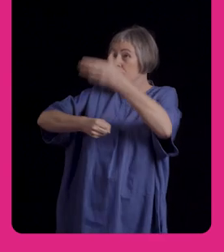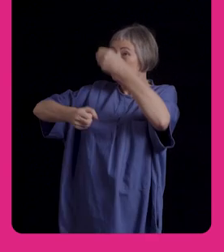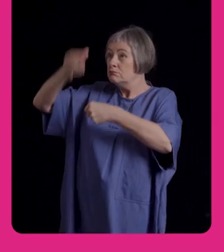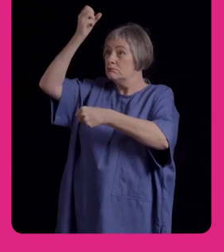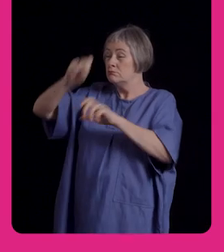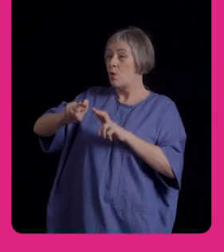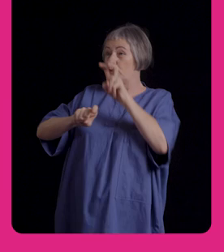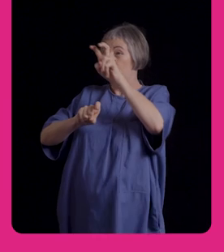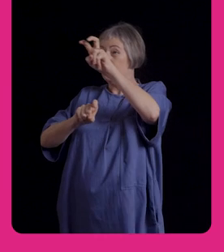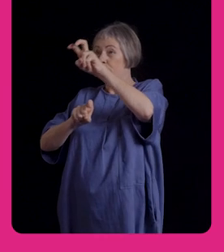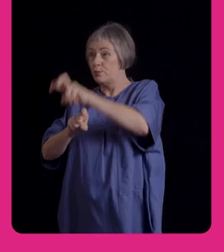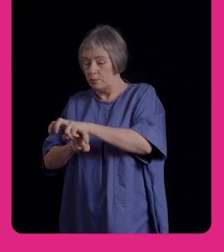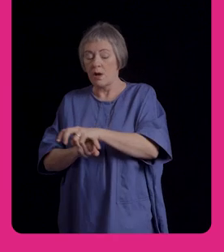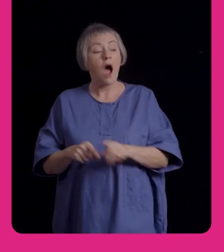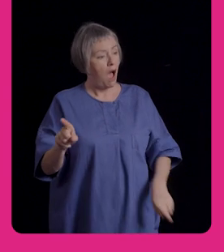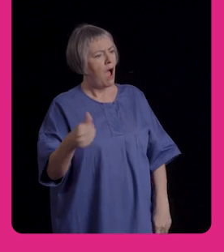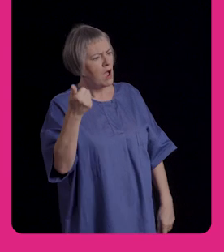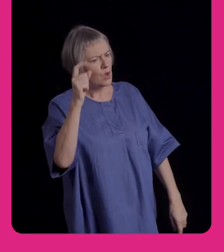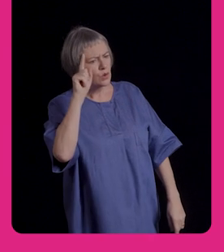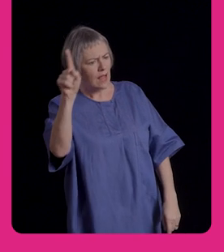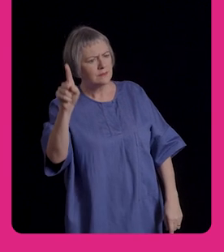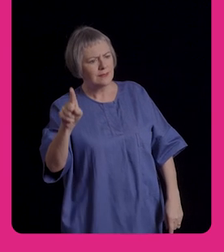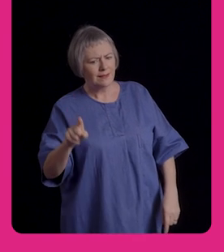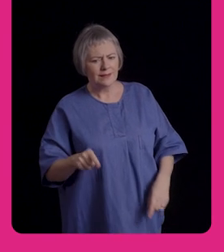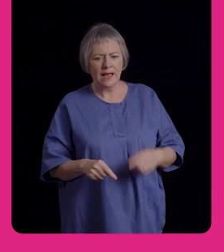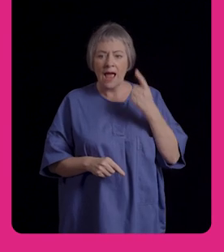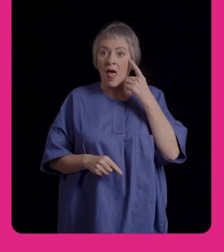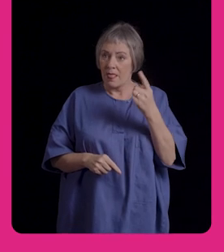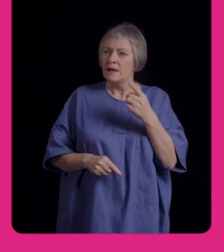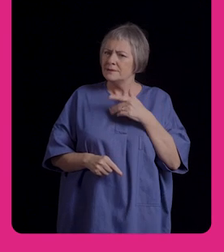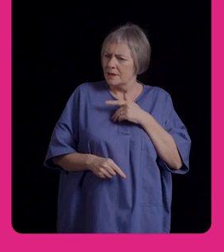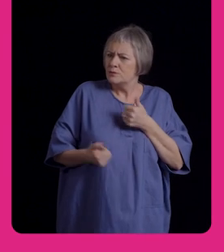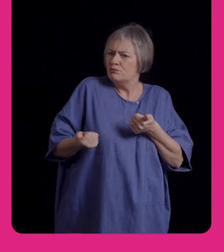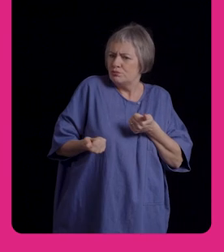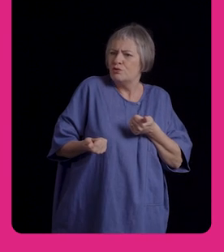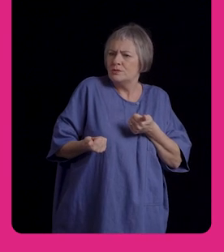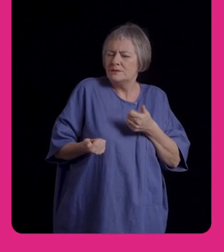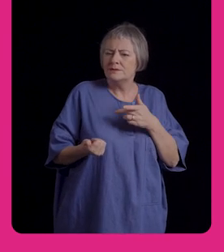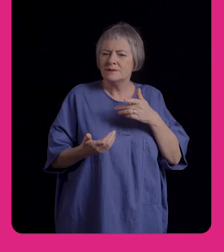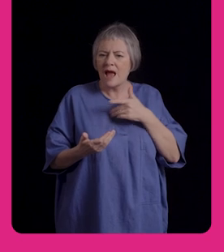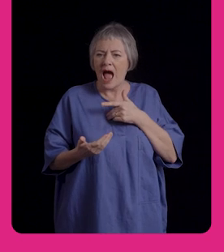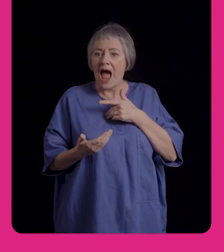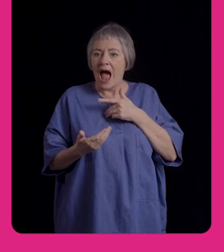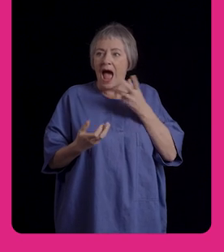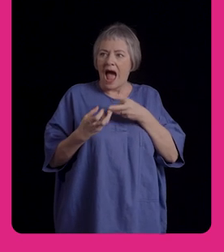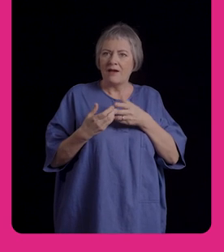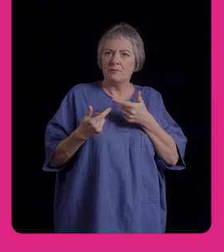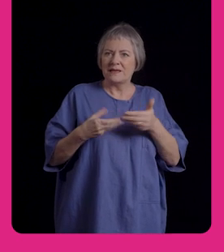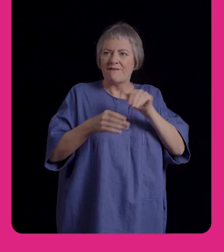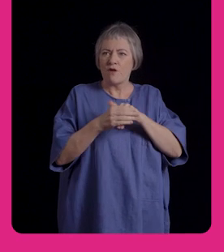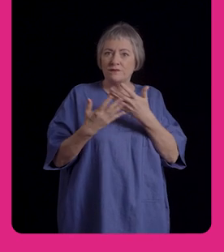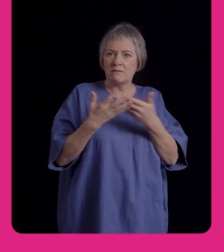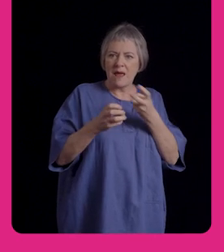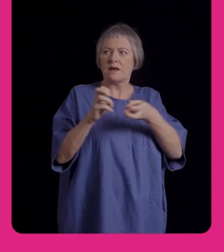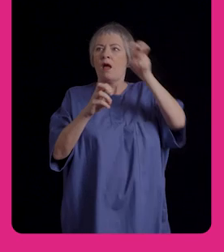enough. Mm. A boarding action. Excellent idea. Yes. Okay. That seems reasonable. I've been involved in many boarding actions in my time.